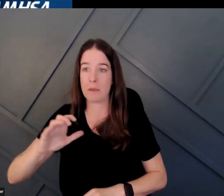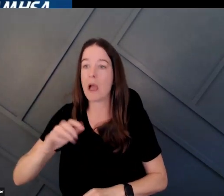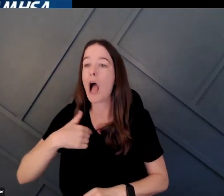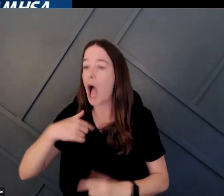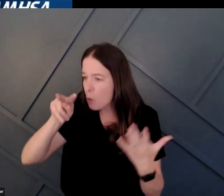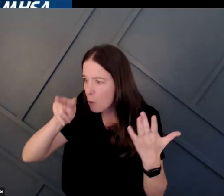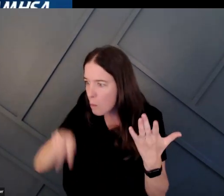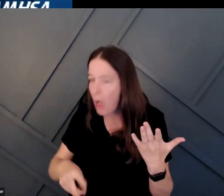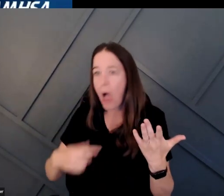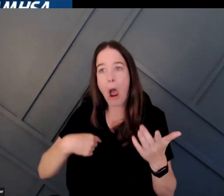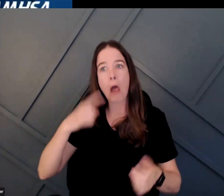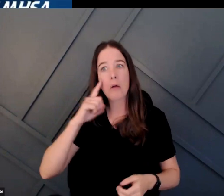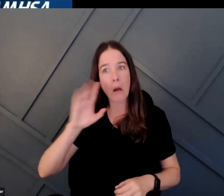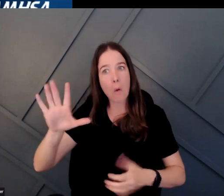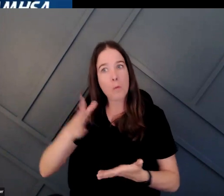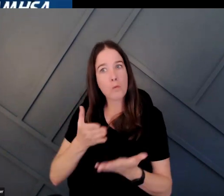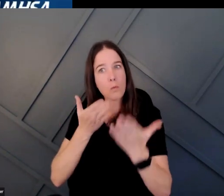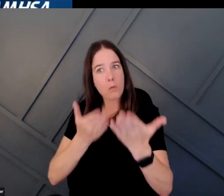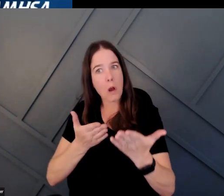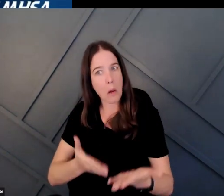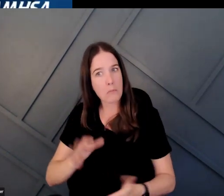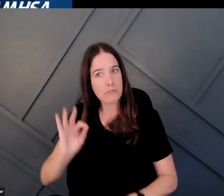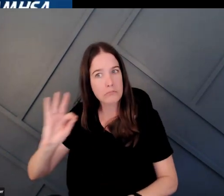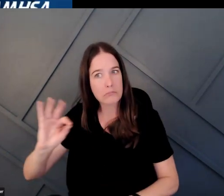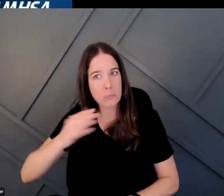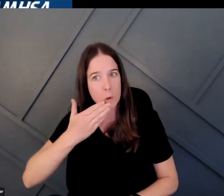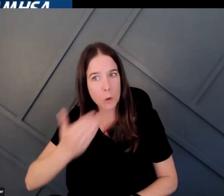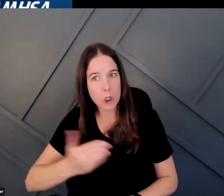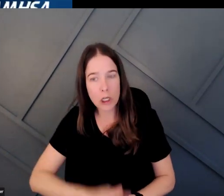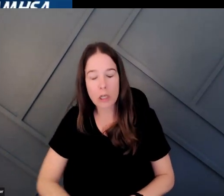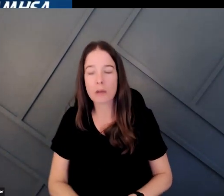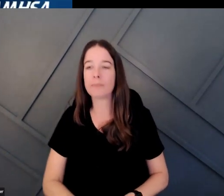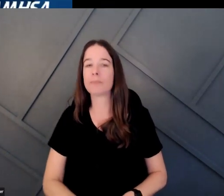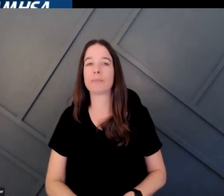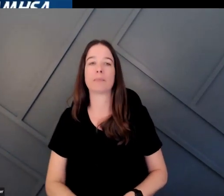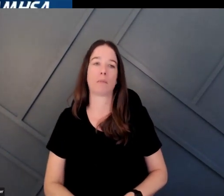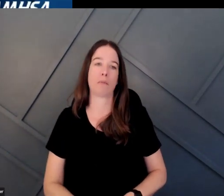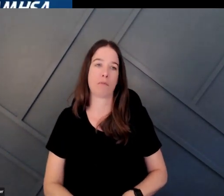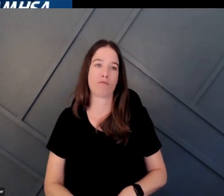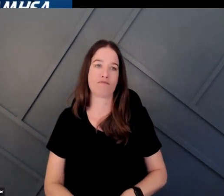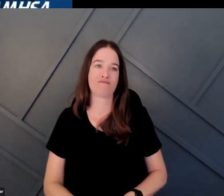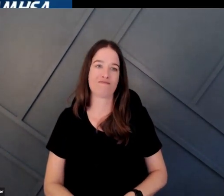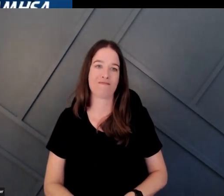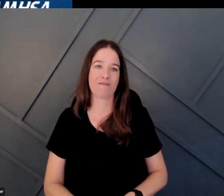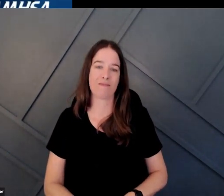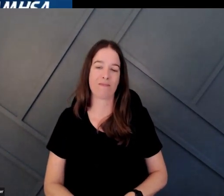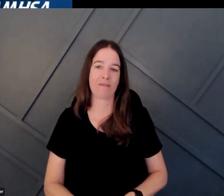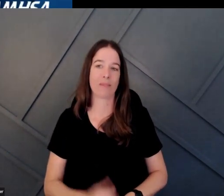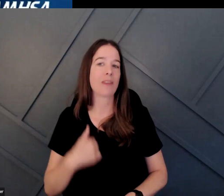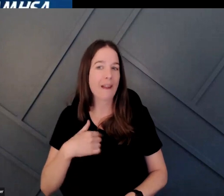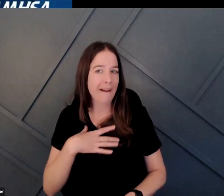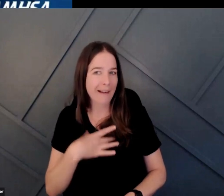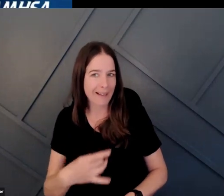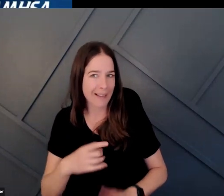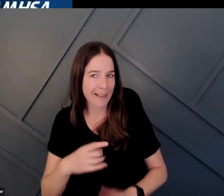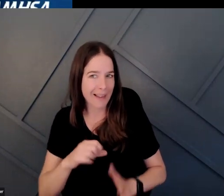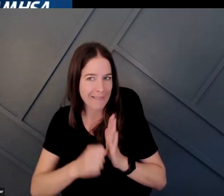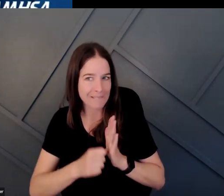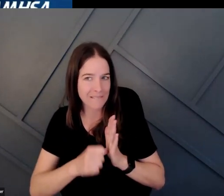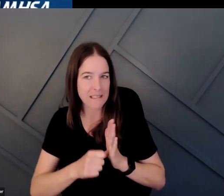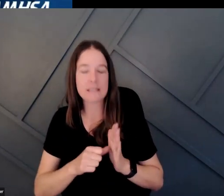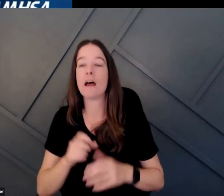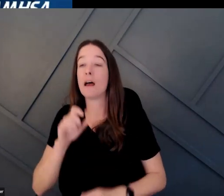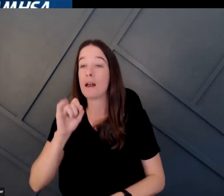good. One of the things I like to emphasize is, I know this isn't possible for everyone, but actually, if you're having a